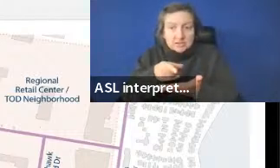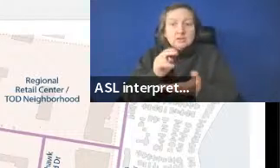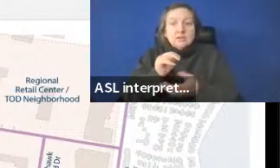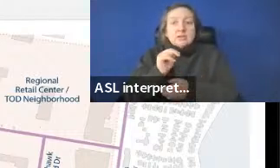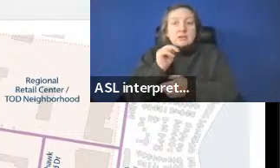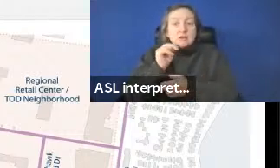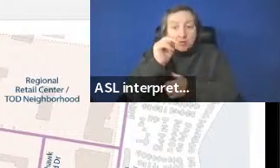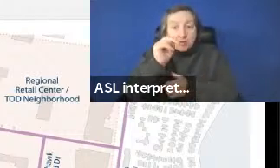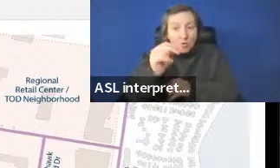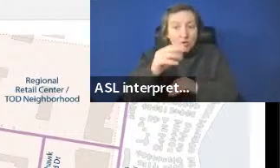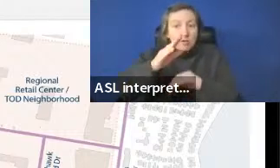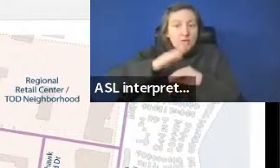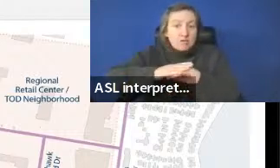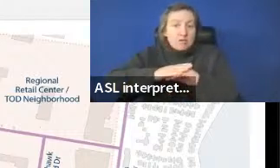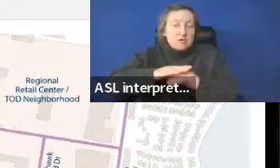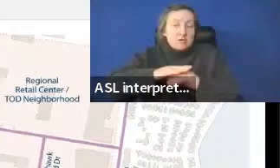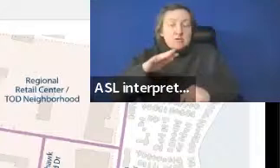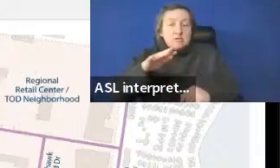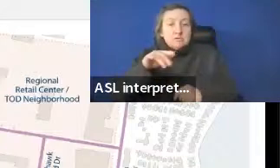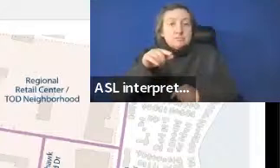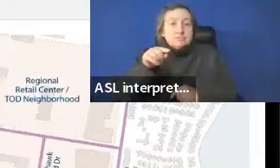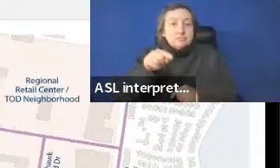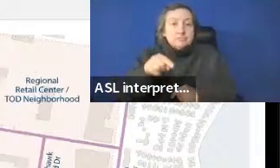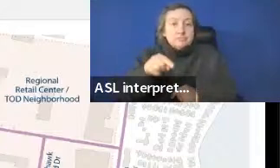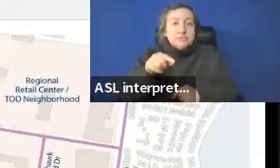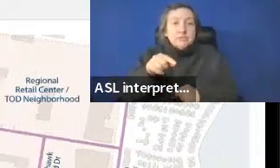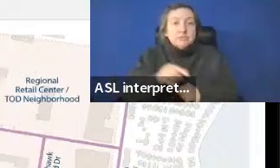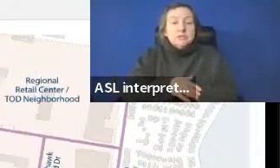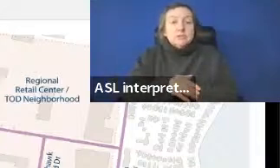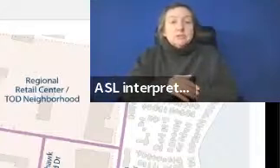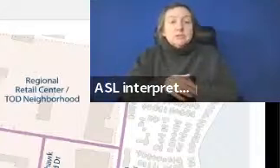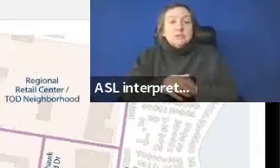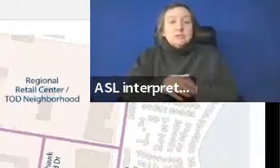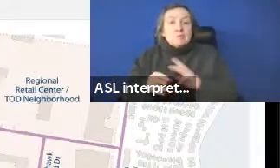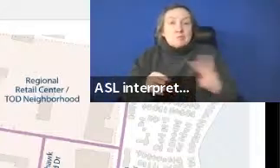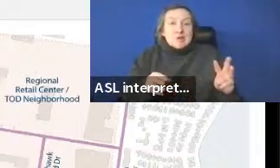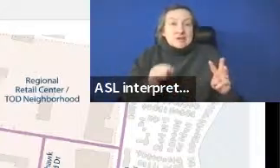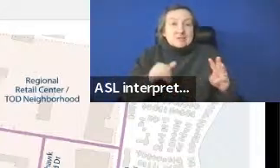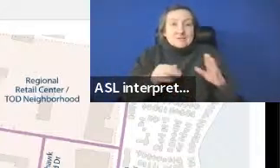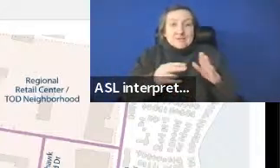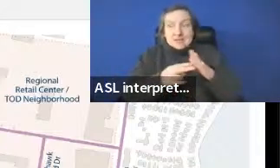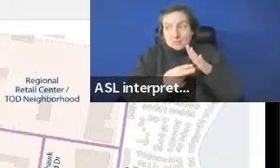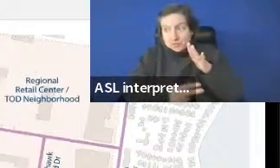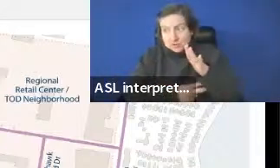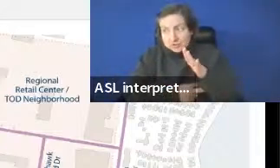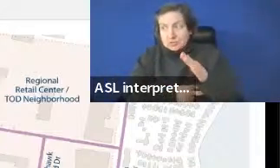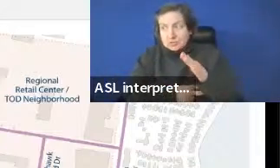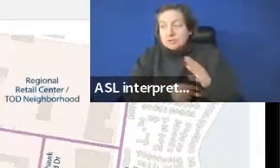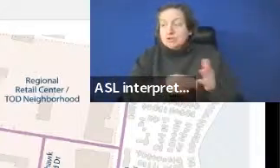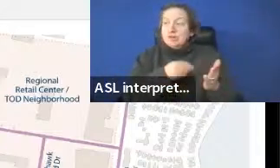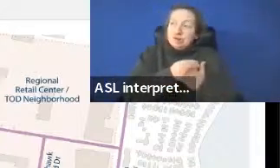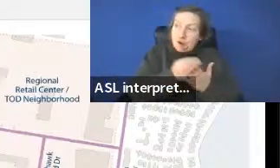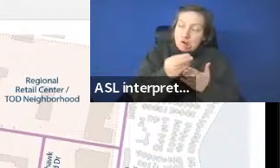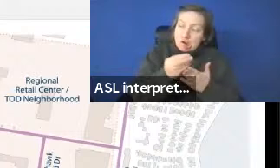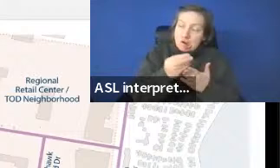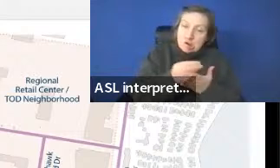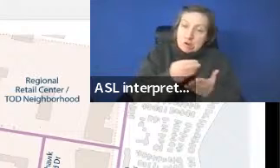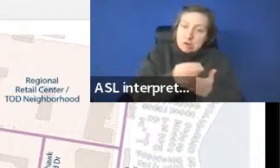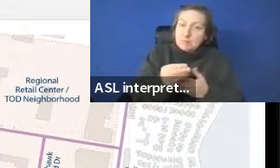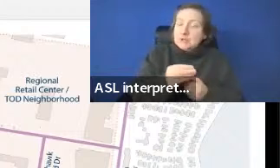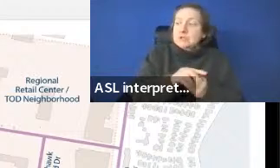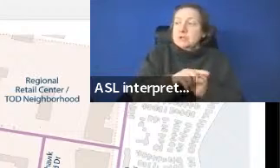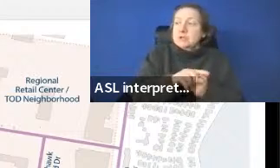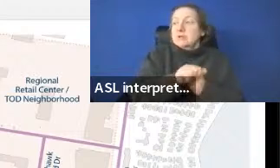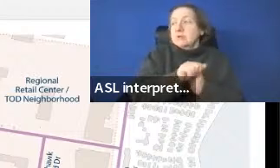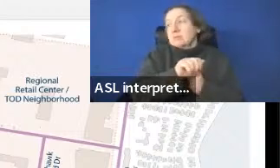northbound on the west side of that bridge, do my shopping, come